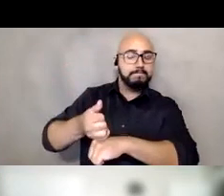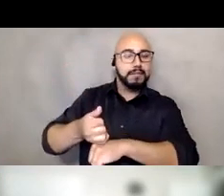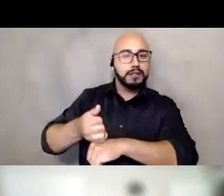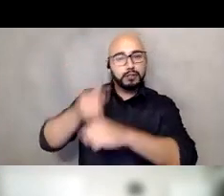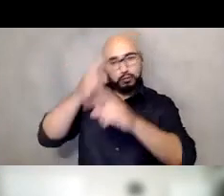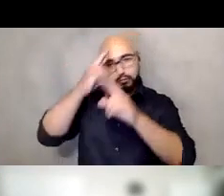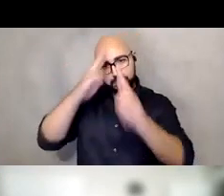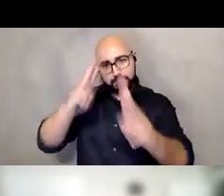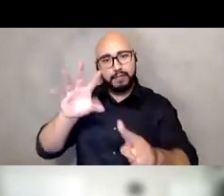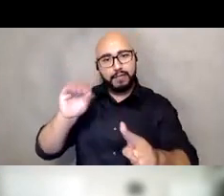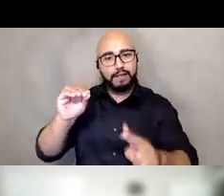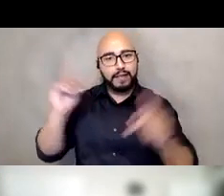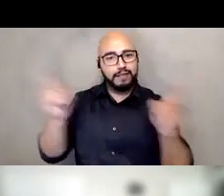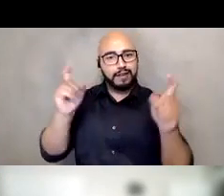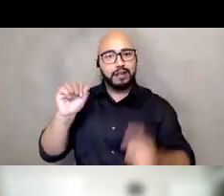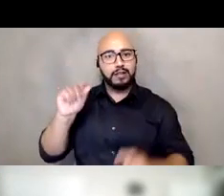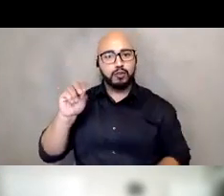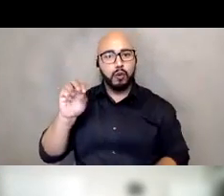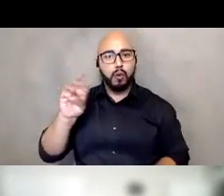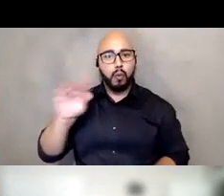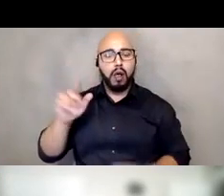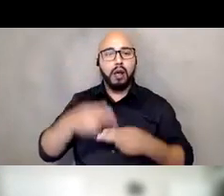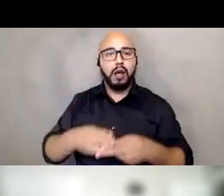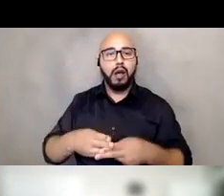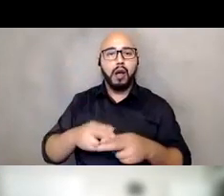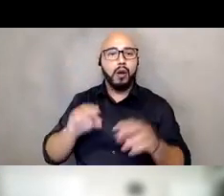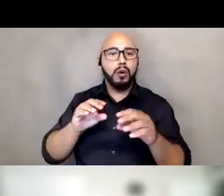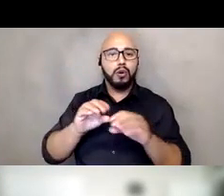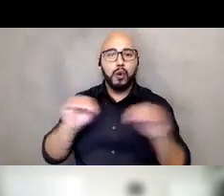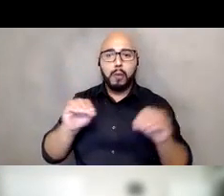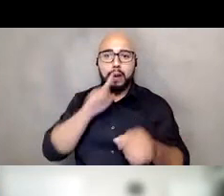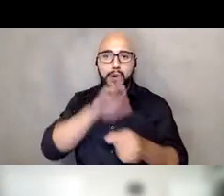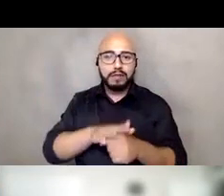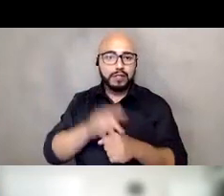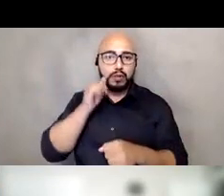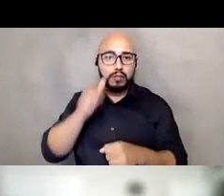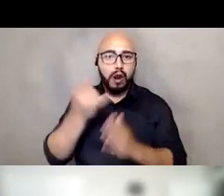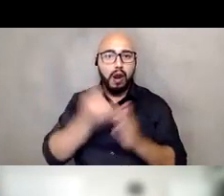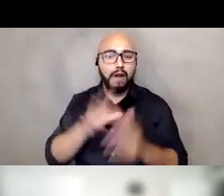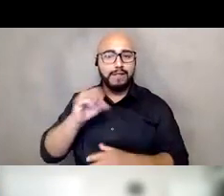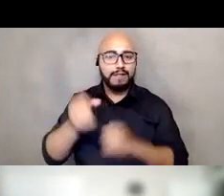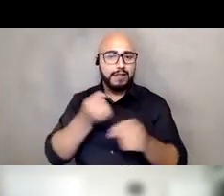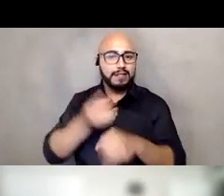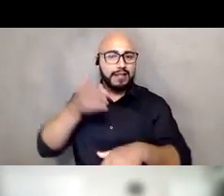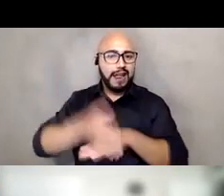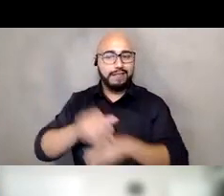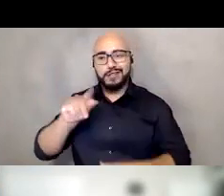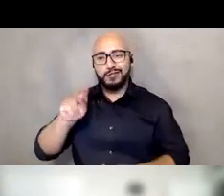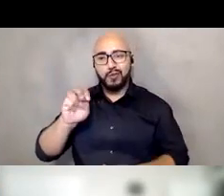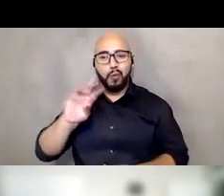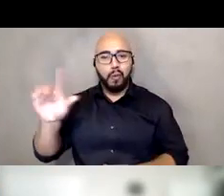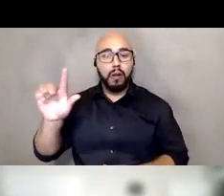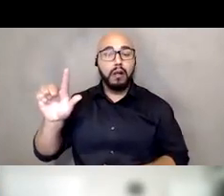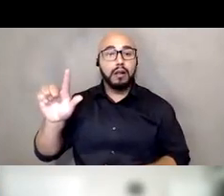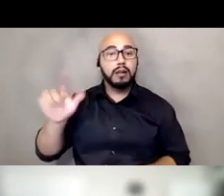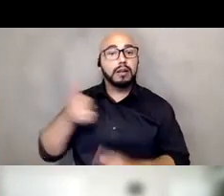50th anniversary of Stonewall. It's called Nobody Promised You Tomorrow, Art 50 Years After Stonewall. And it's